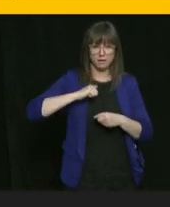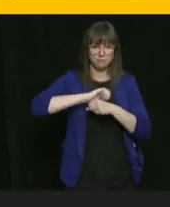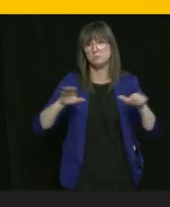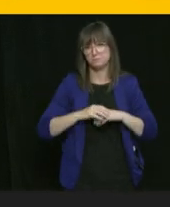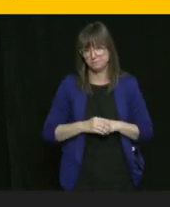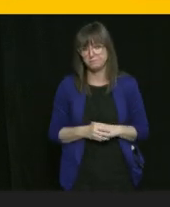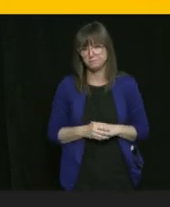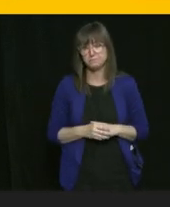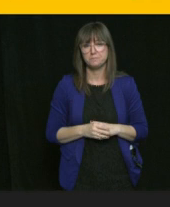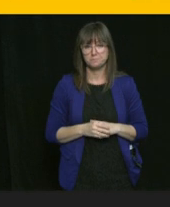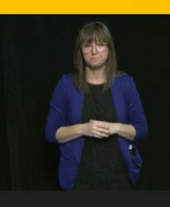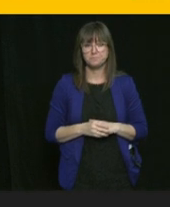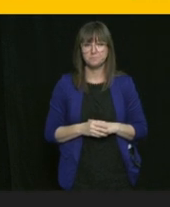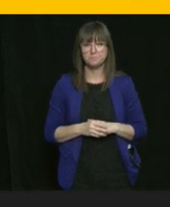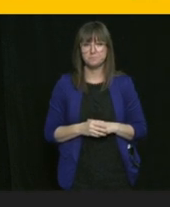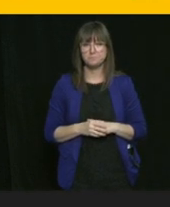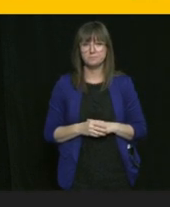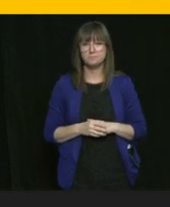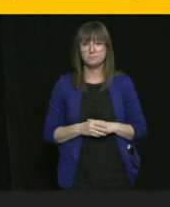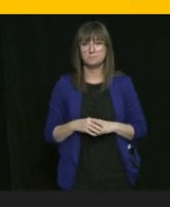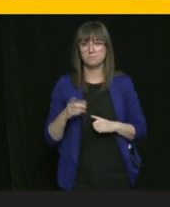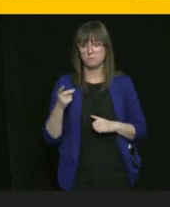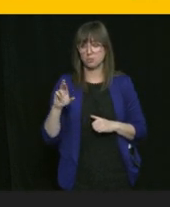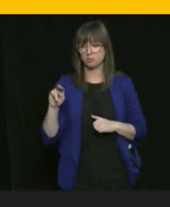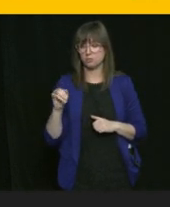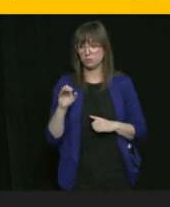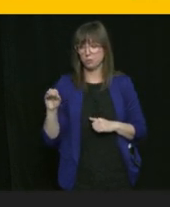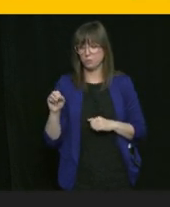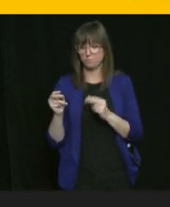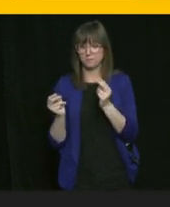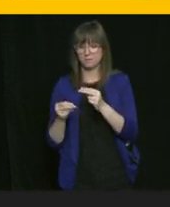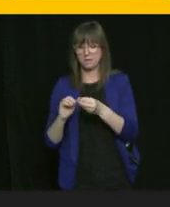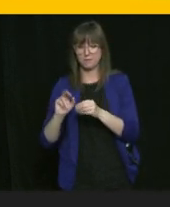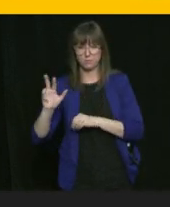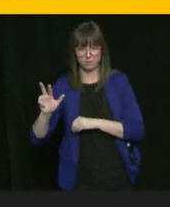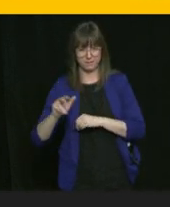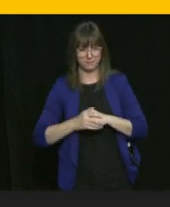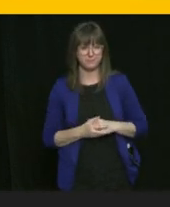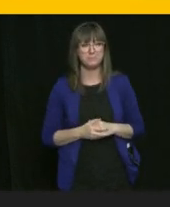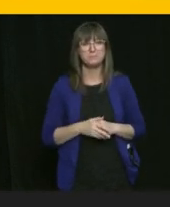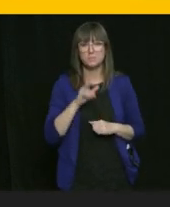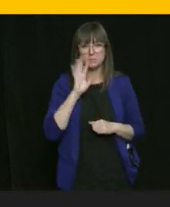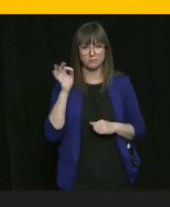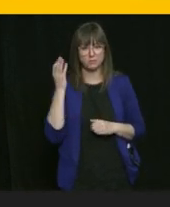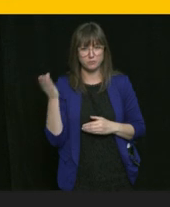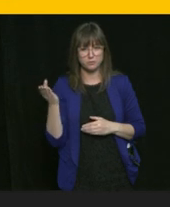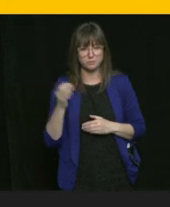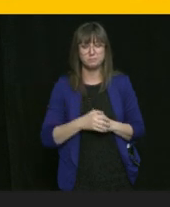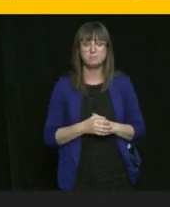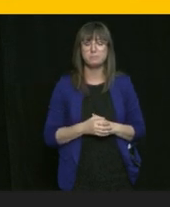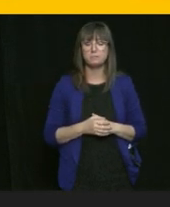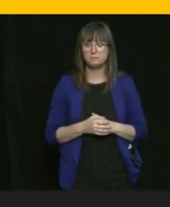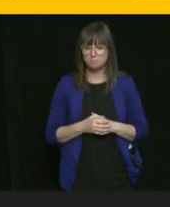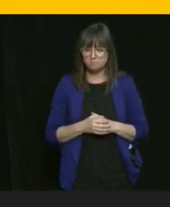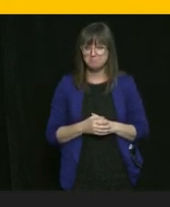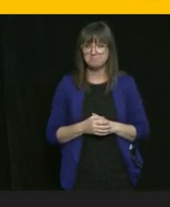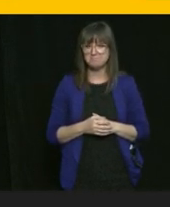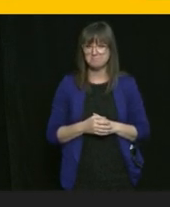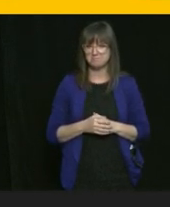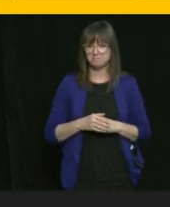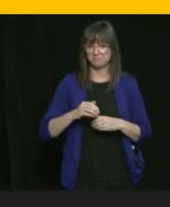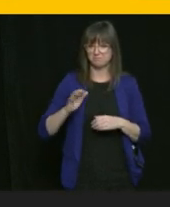COVID-19. Diapositive 3. Slide 3. Canada's pandemic experience